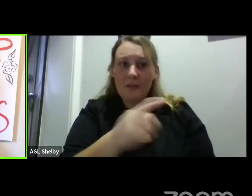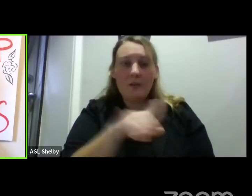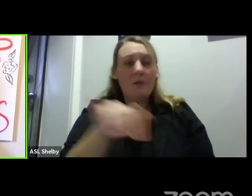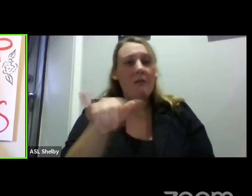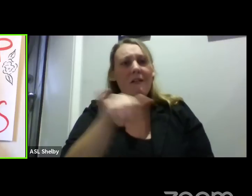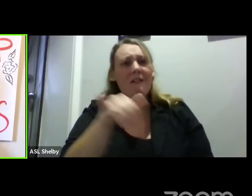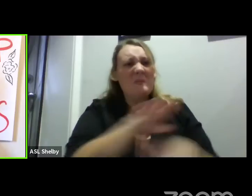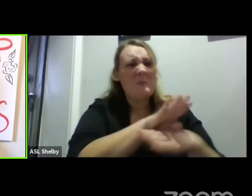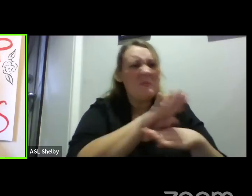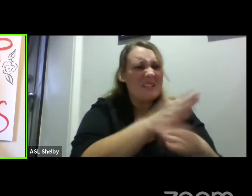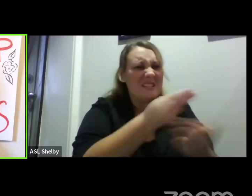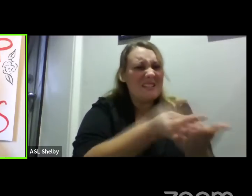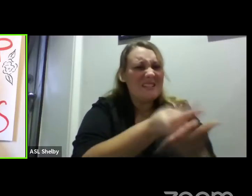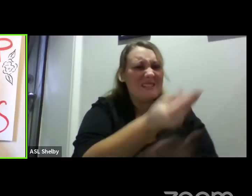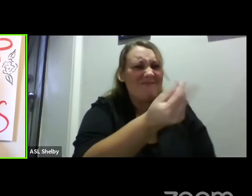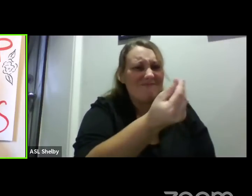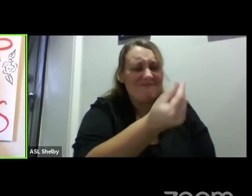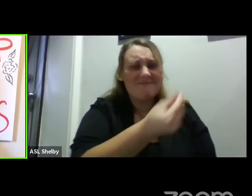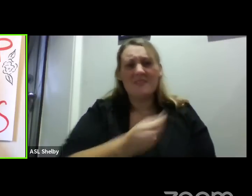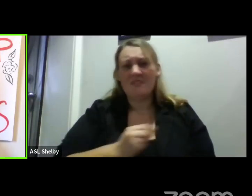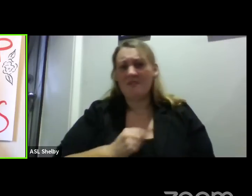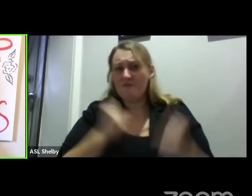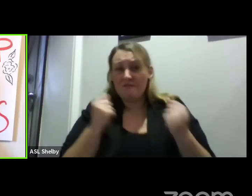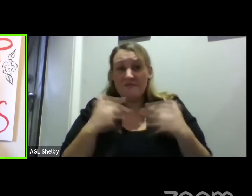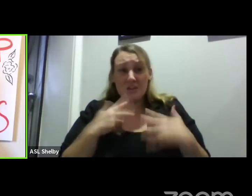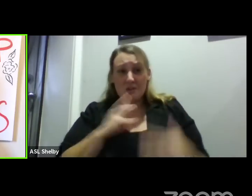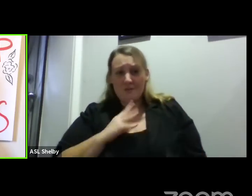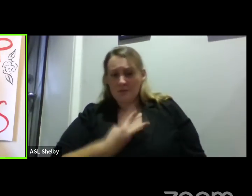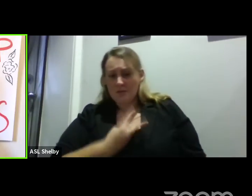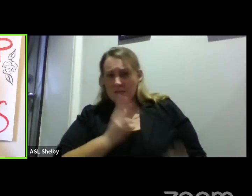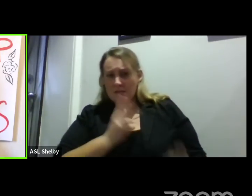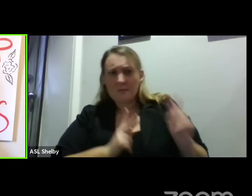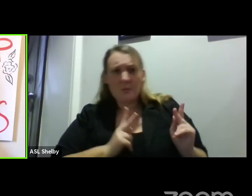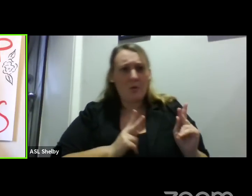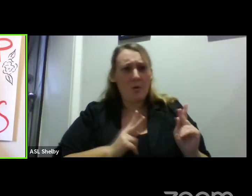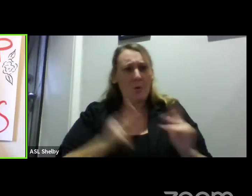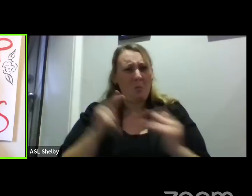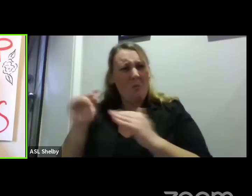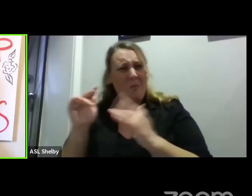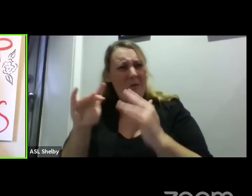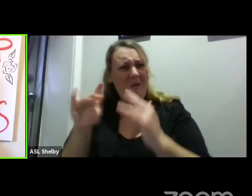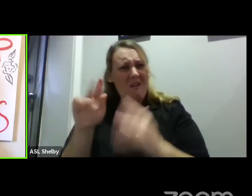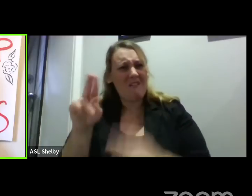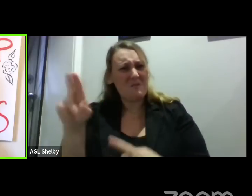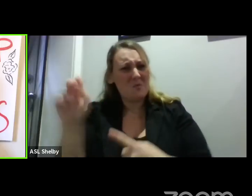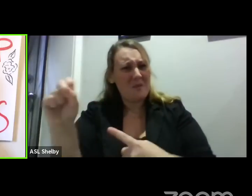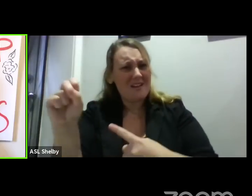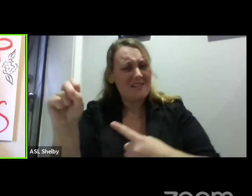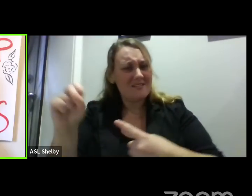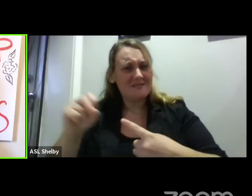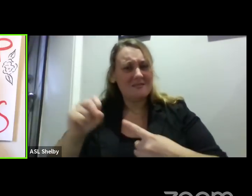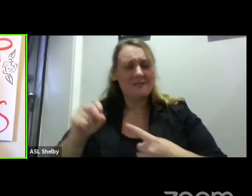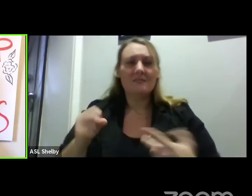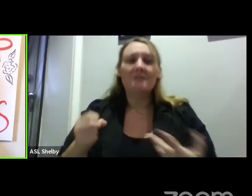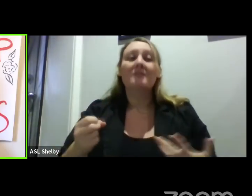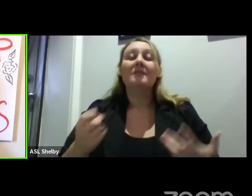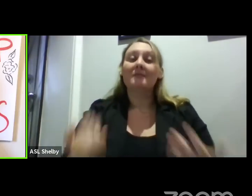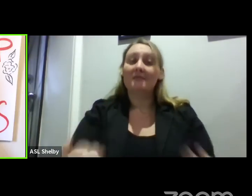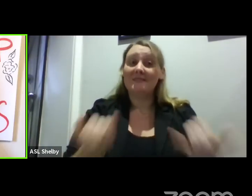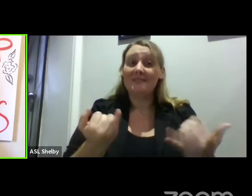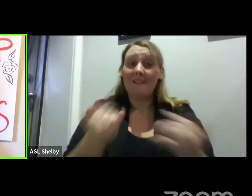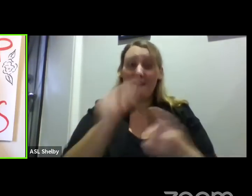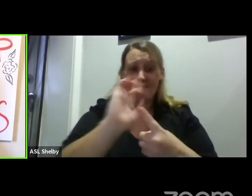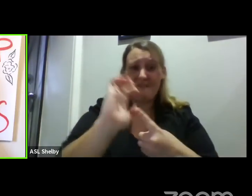whorephobia, transphobia, the US war machine, and environmental attacks. And now we're drawing upon